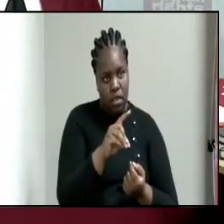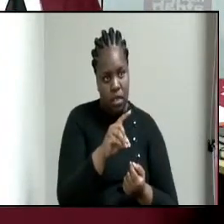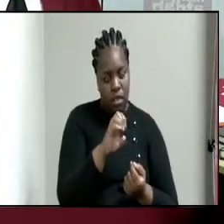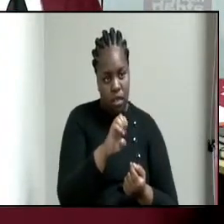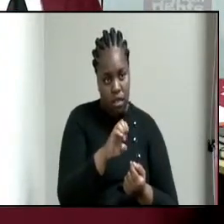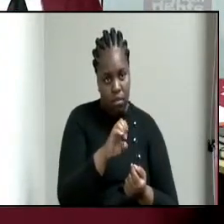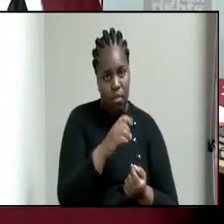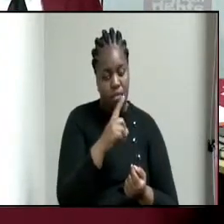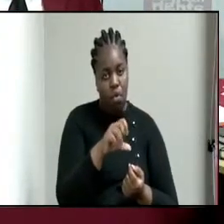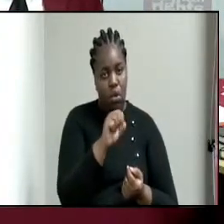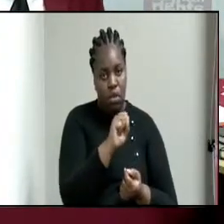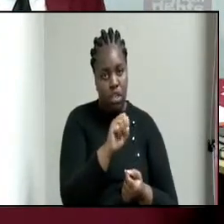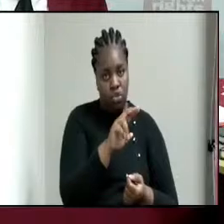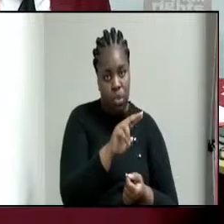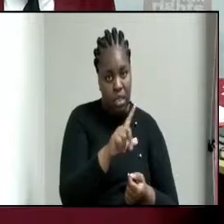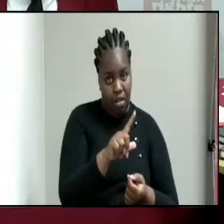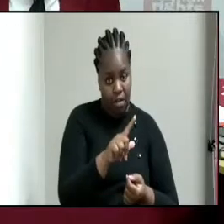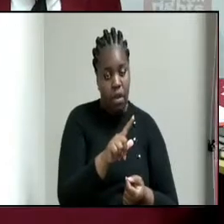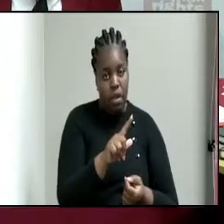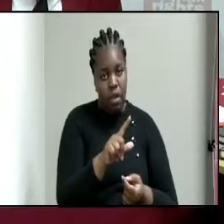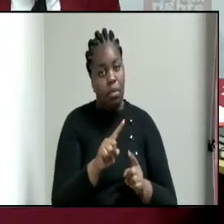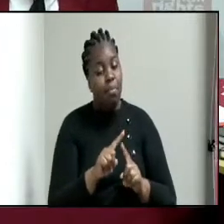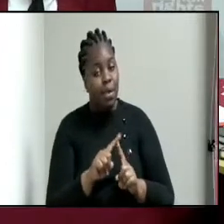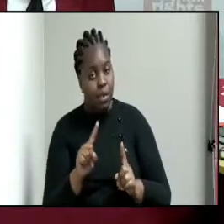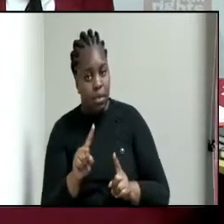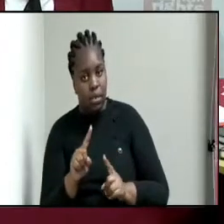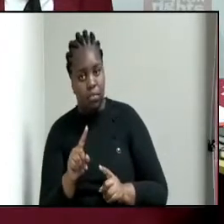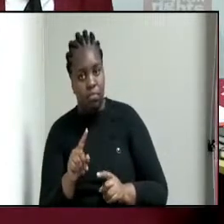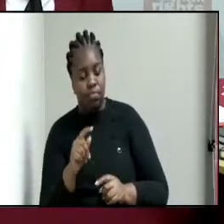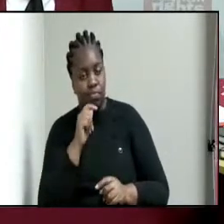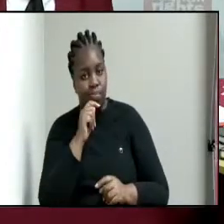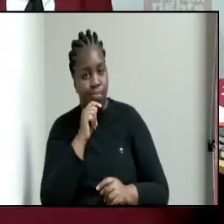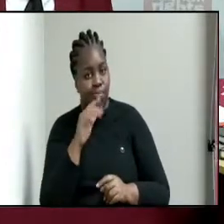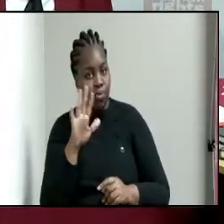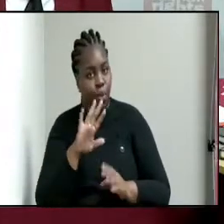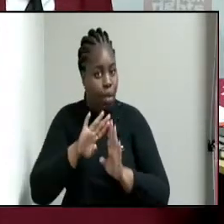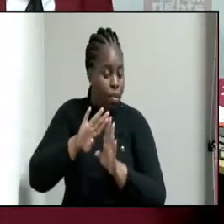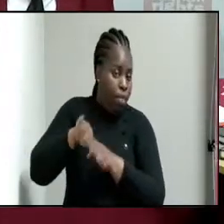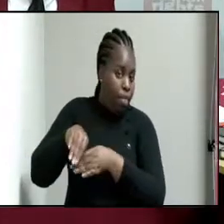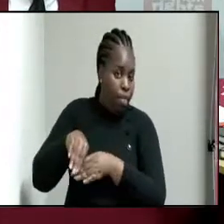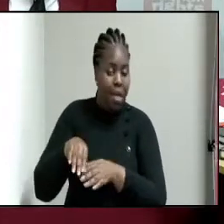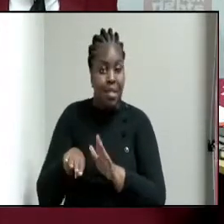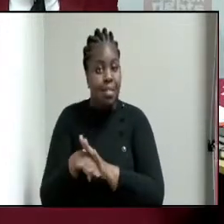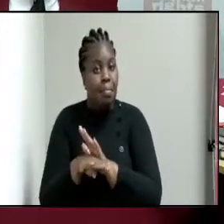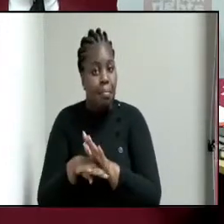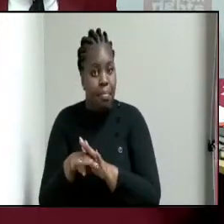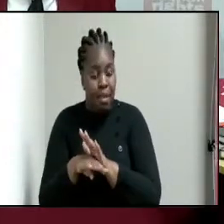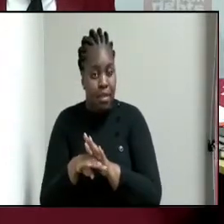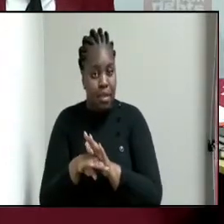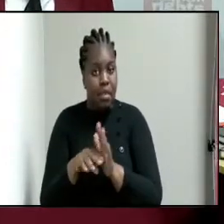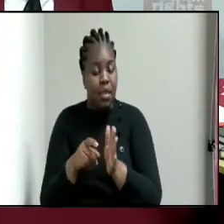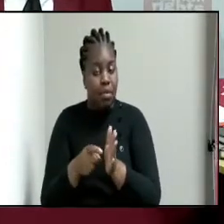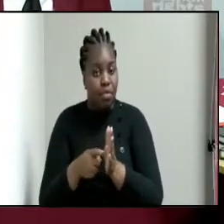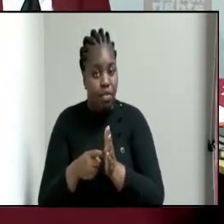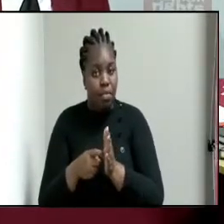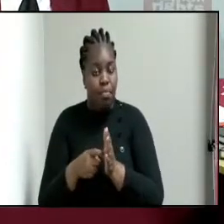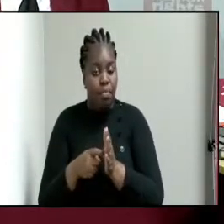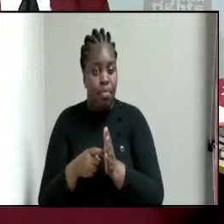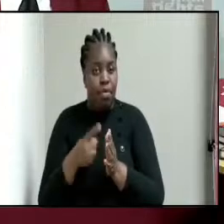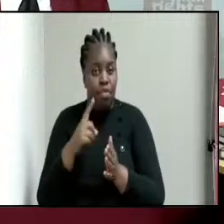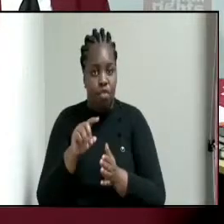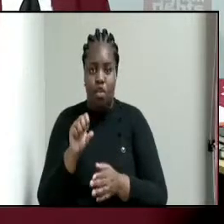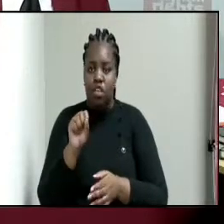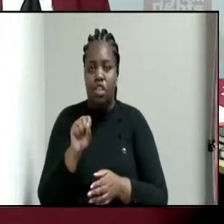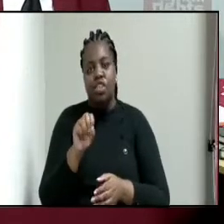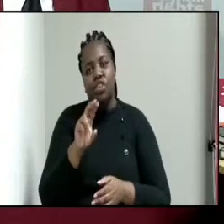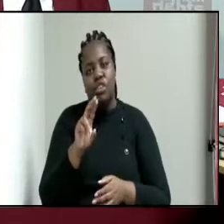of Section 27, but are we not neglecting the basic requirement of fulfillment in